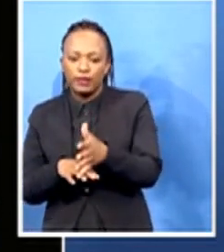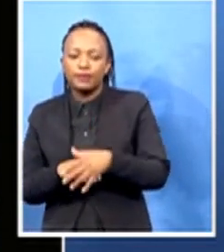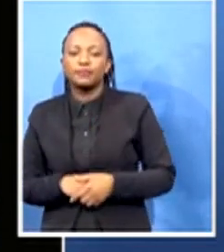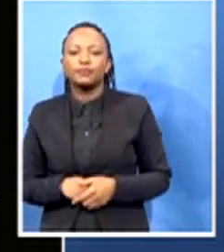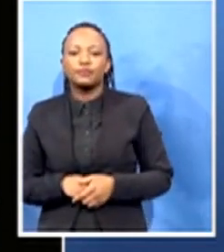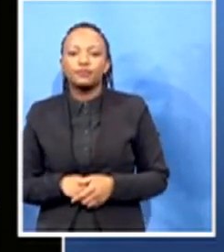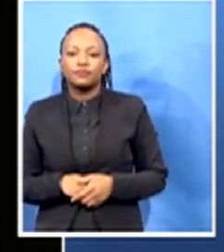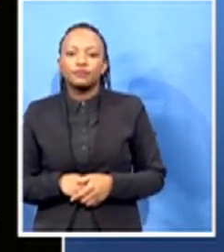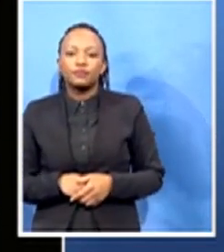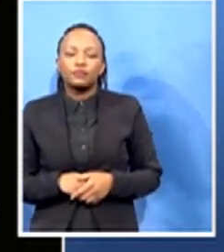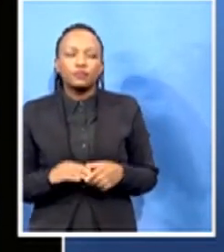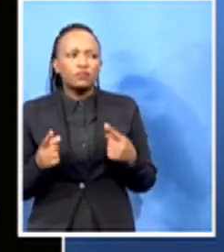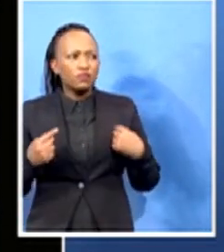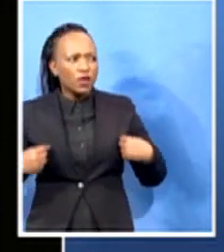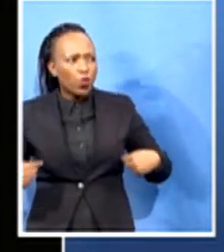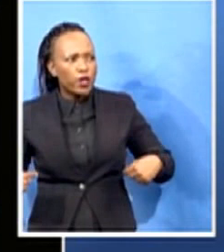We are just waiting